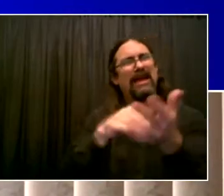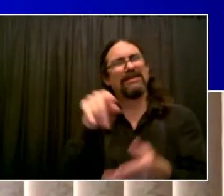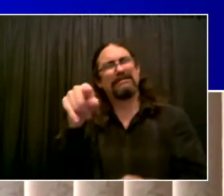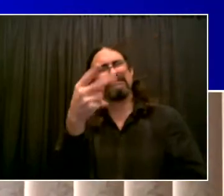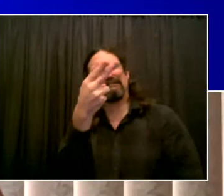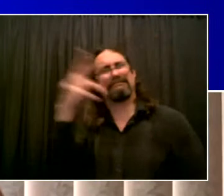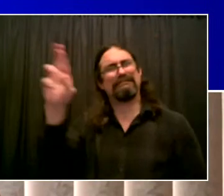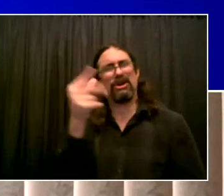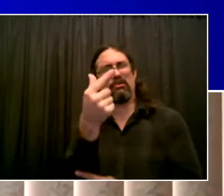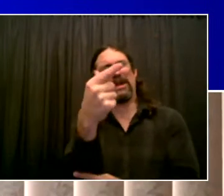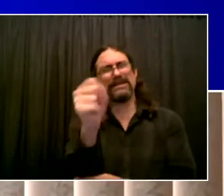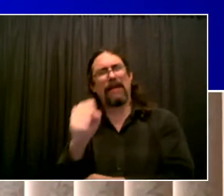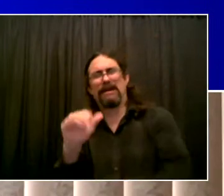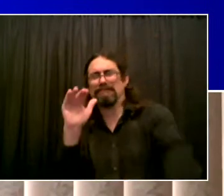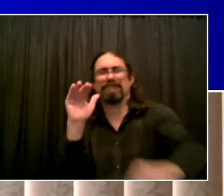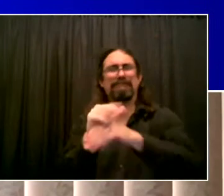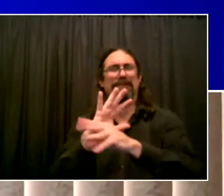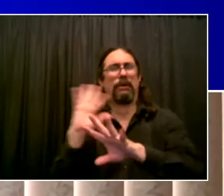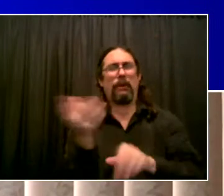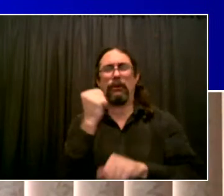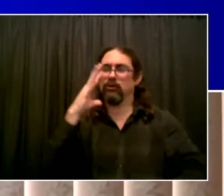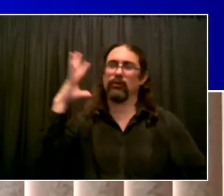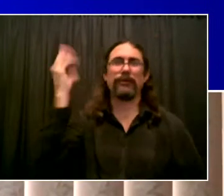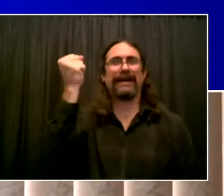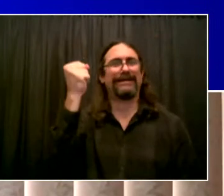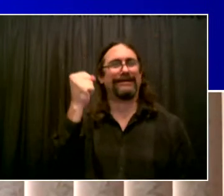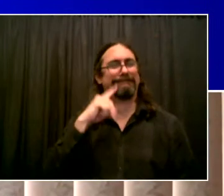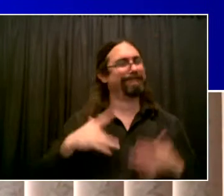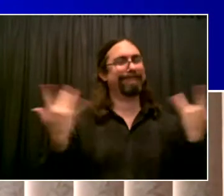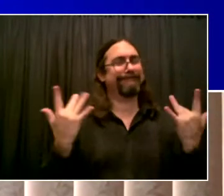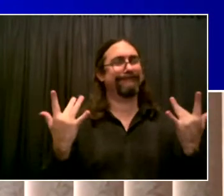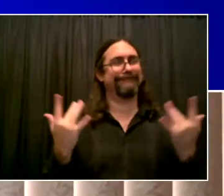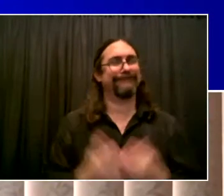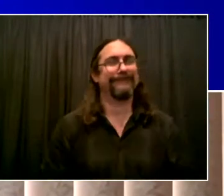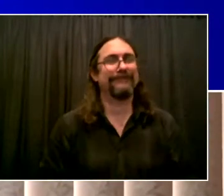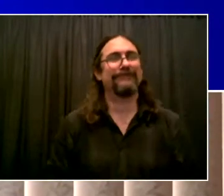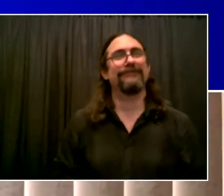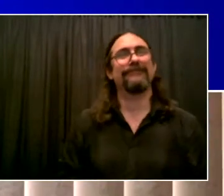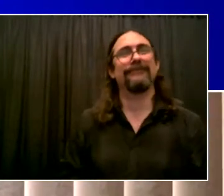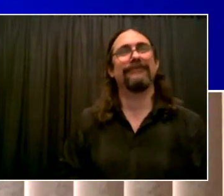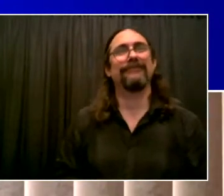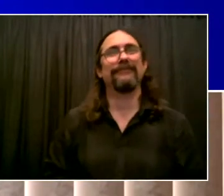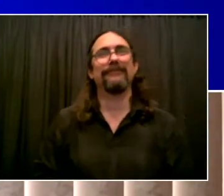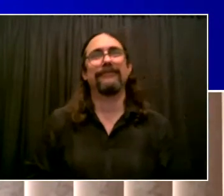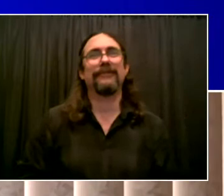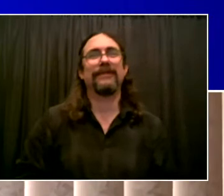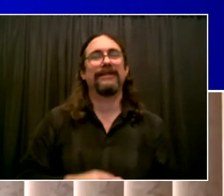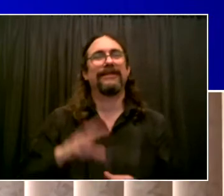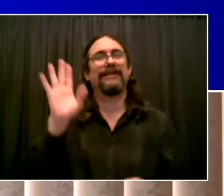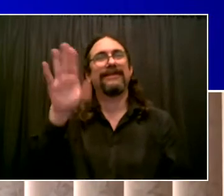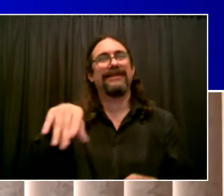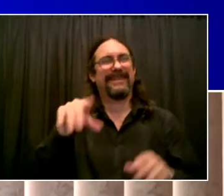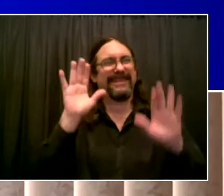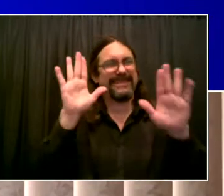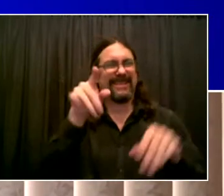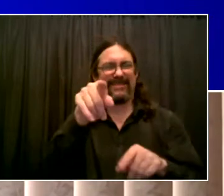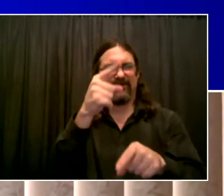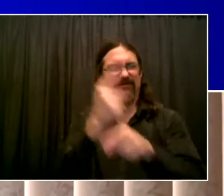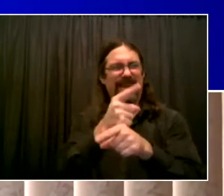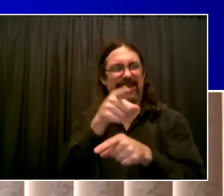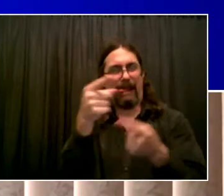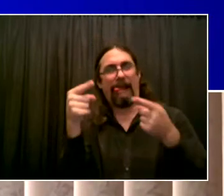you so much, Councilmember. And listen, first of all, excellent baseball analogy. You are right with the season. And second, look, we